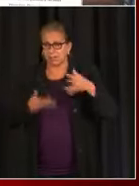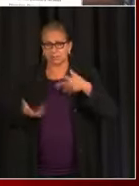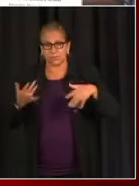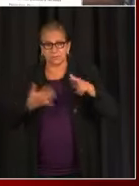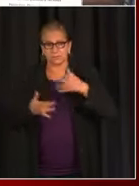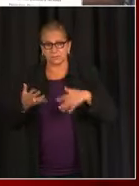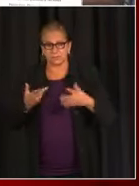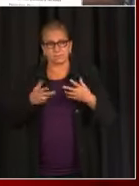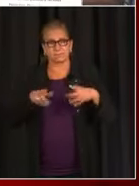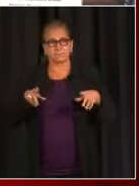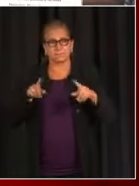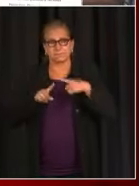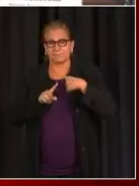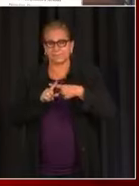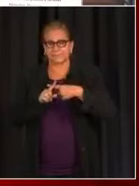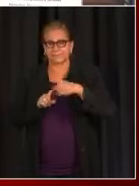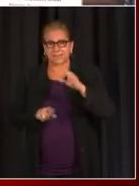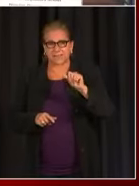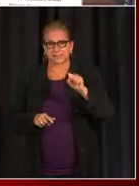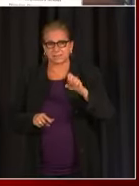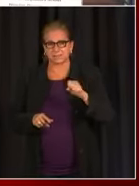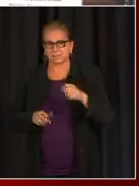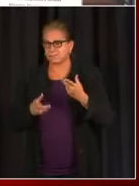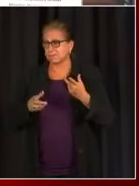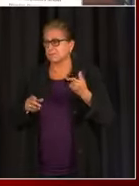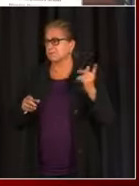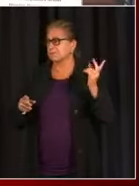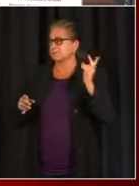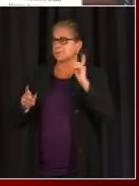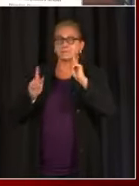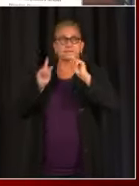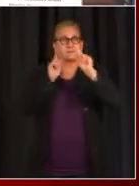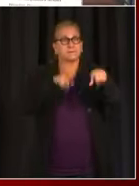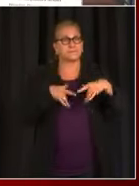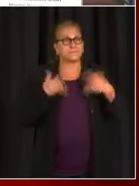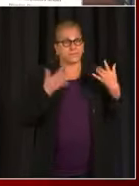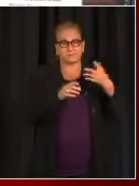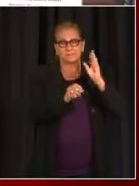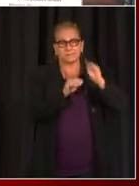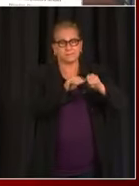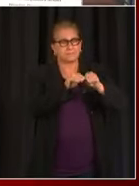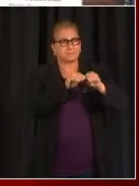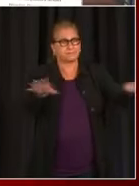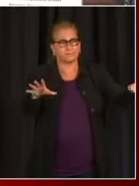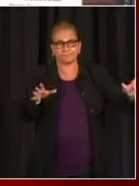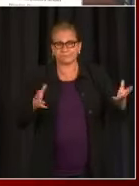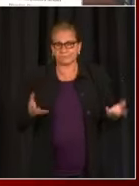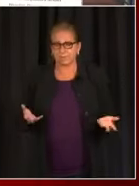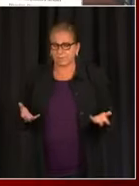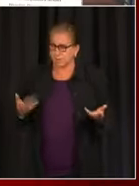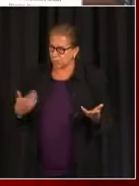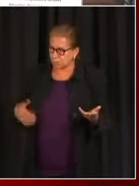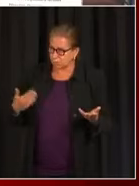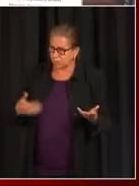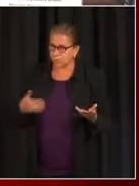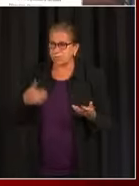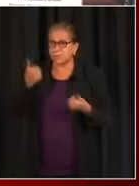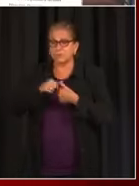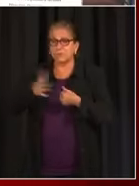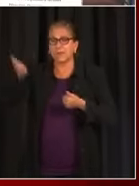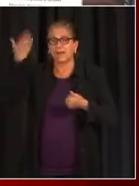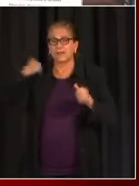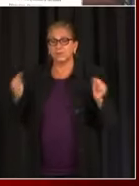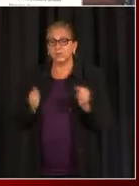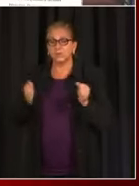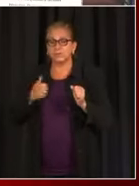positive person has participated in is now skewing toward larger groups. Whereas you may recall last winter, we spoke a